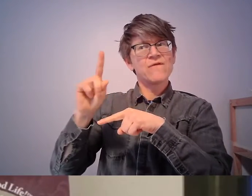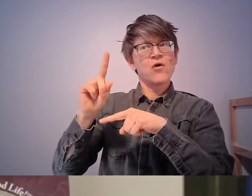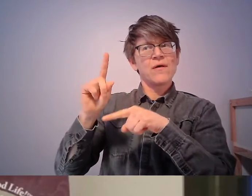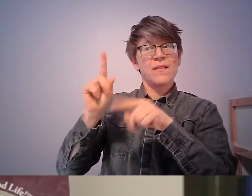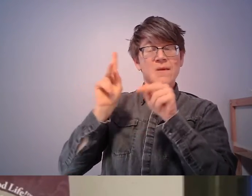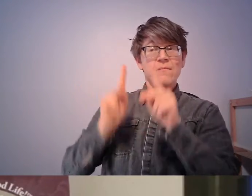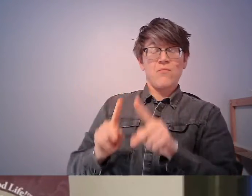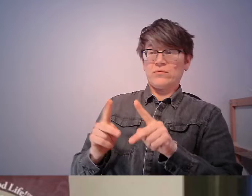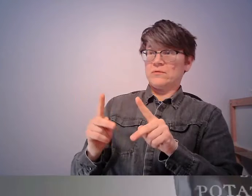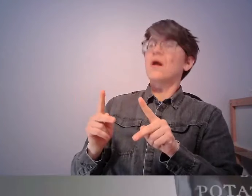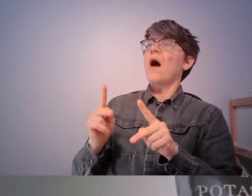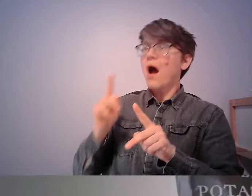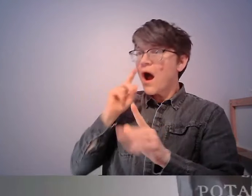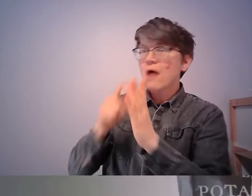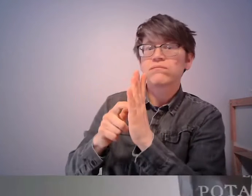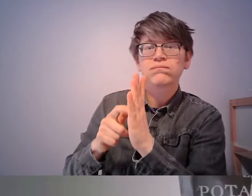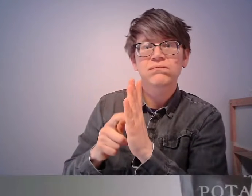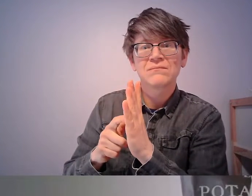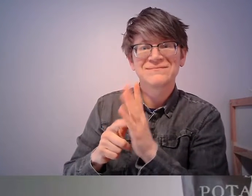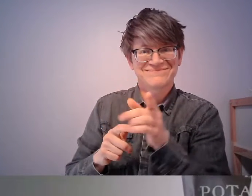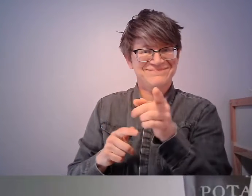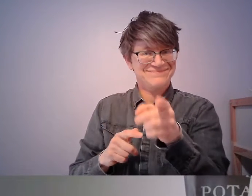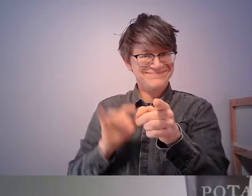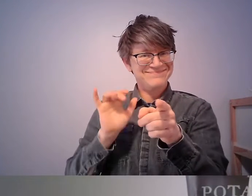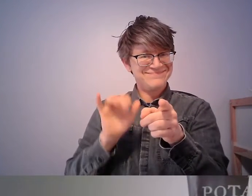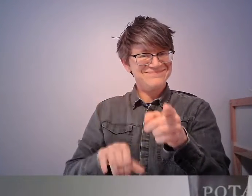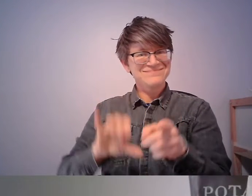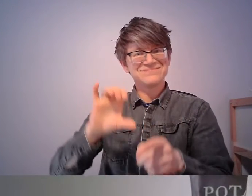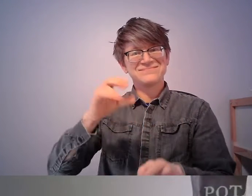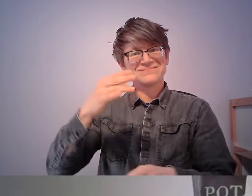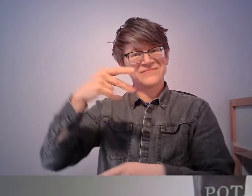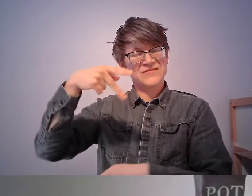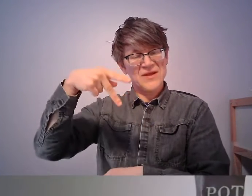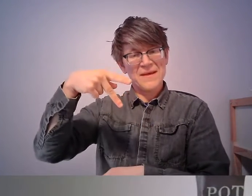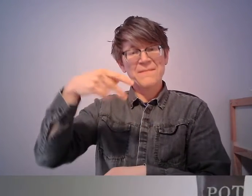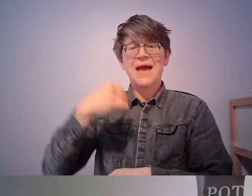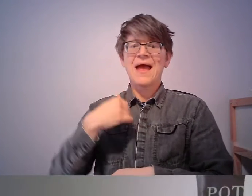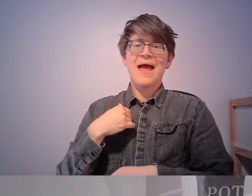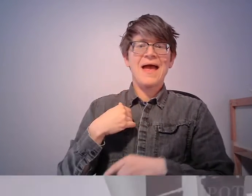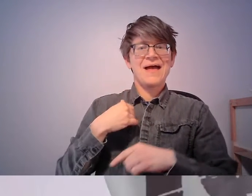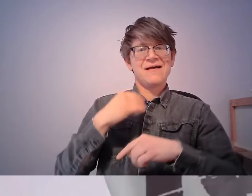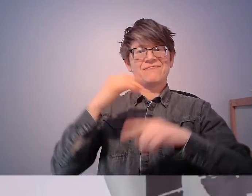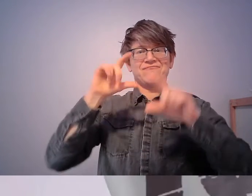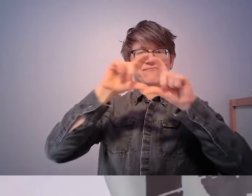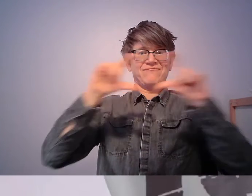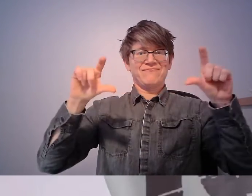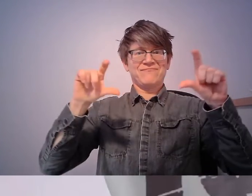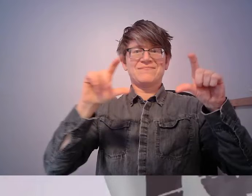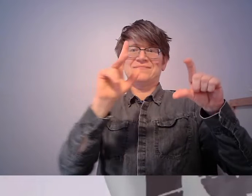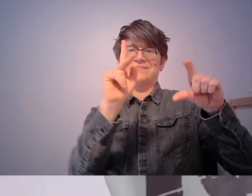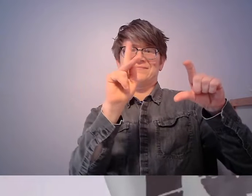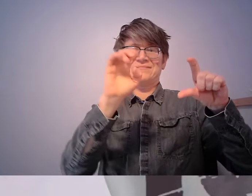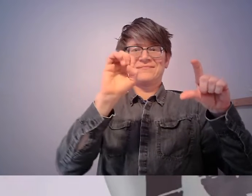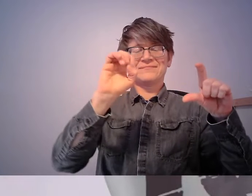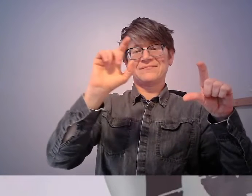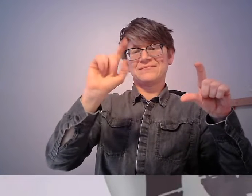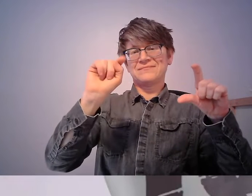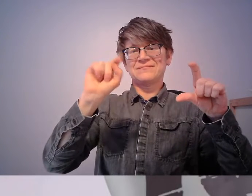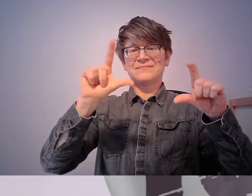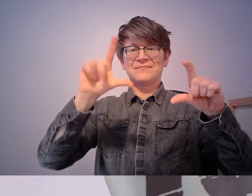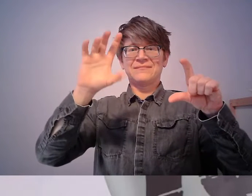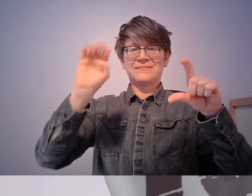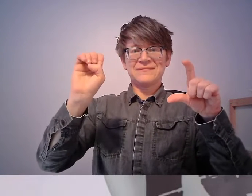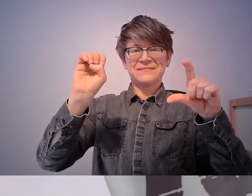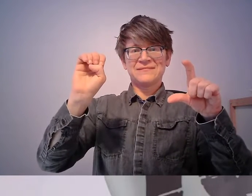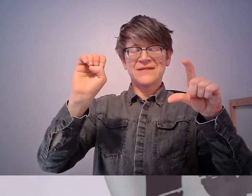shopper sees. Kettle Chips has a logo that works to send a message that these are healthier chips. The roughness